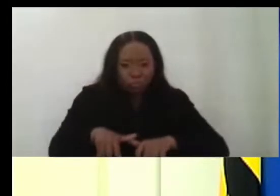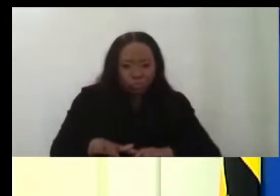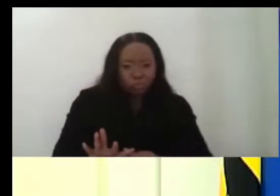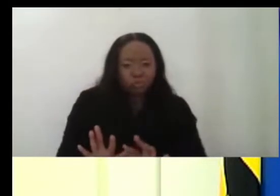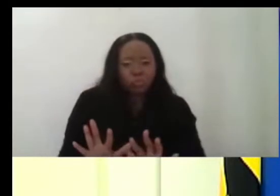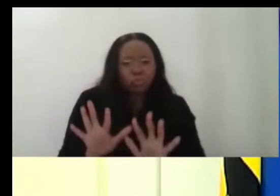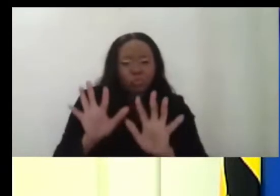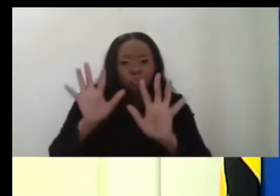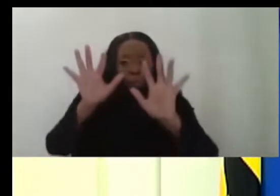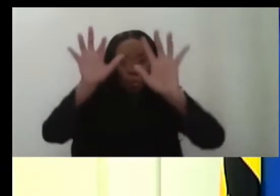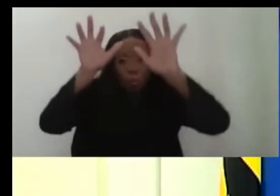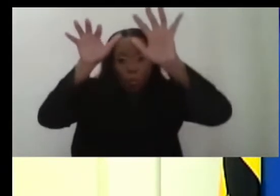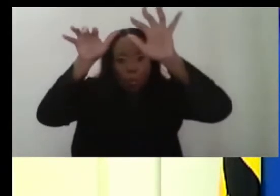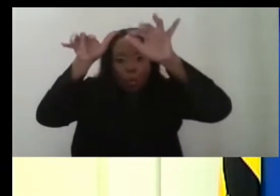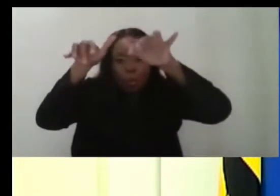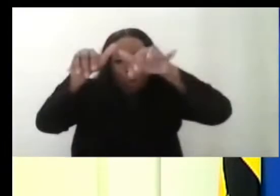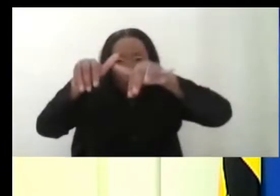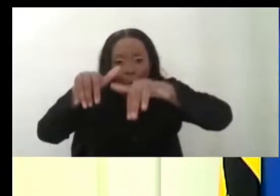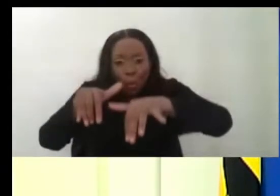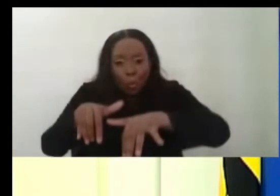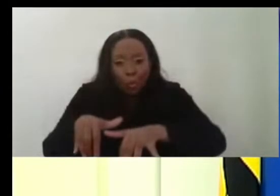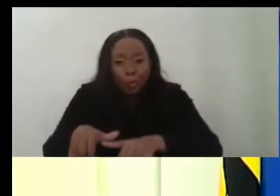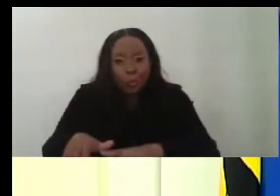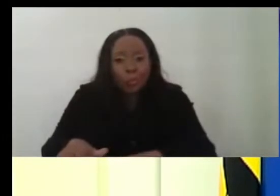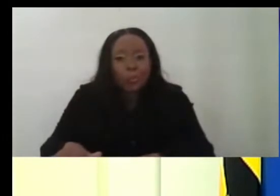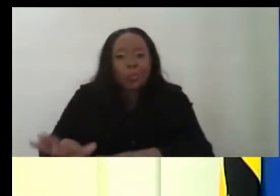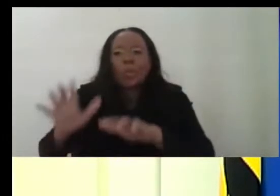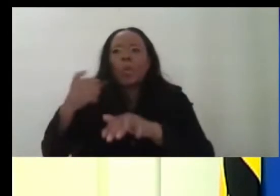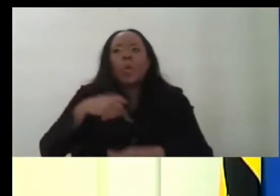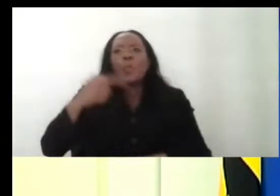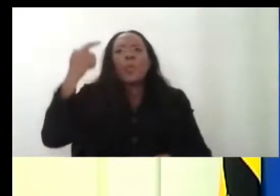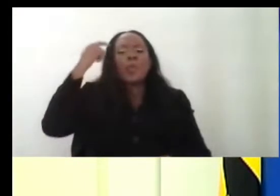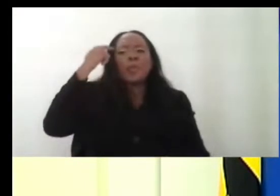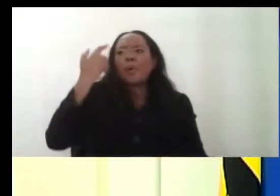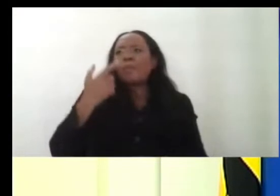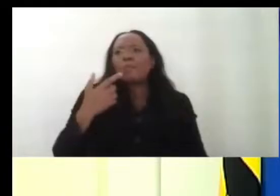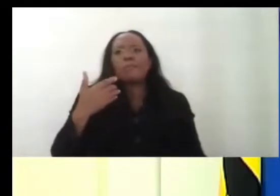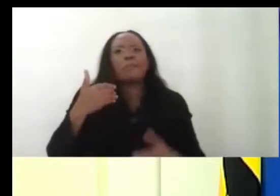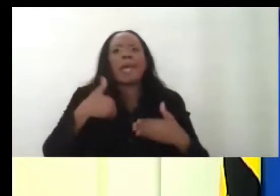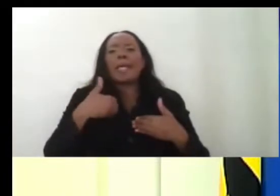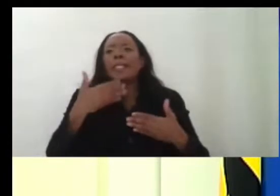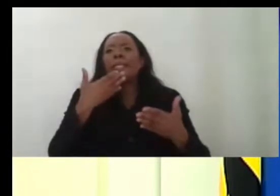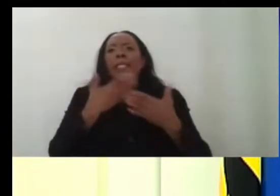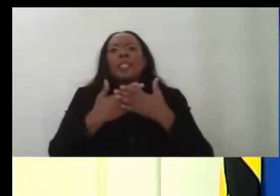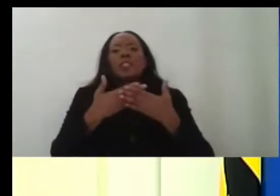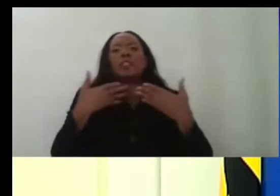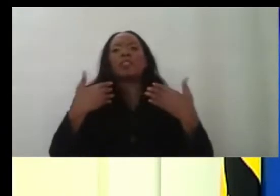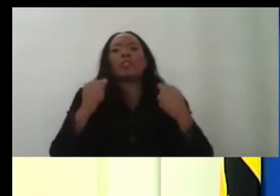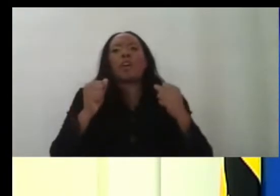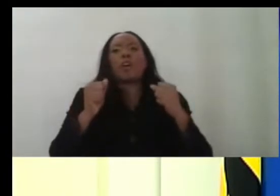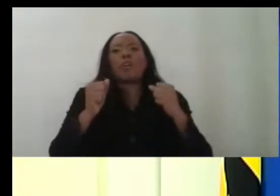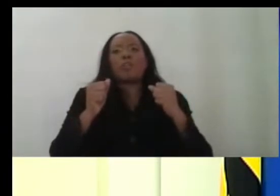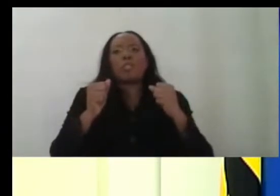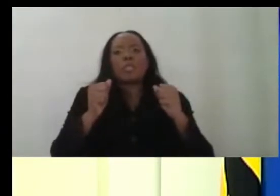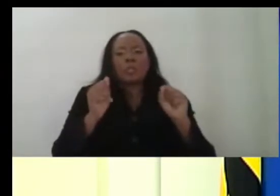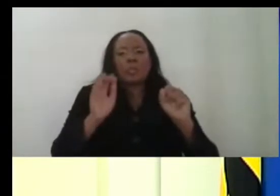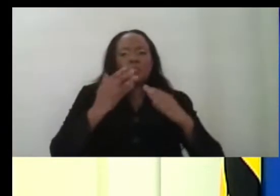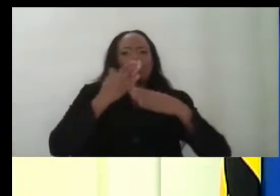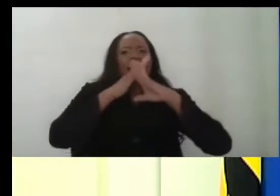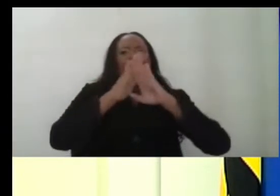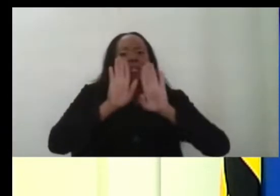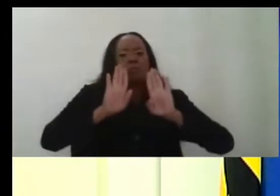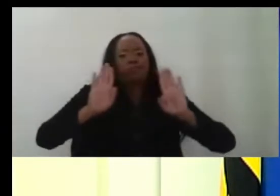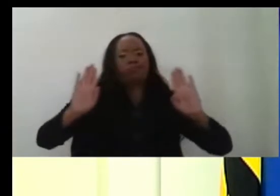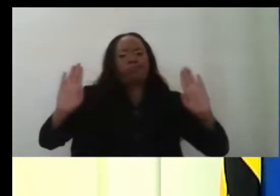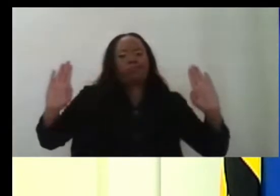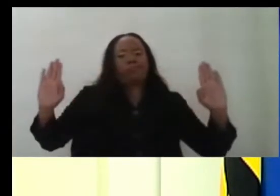that point in time had proved more than adequate against anything that ever hit Barbados. The waves came straight over and were